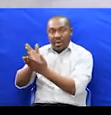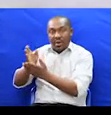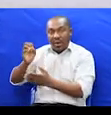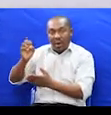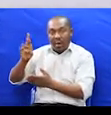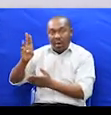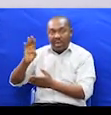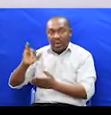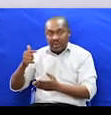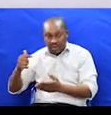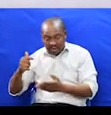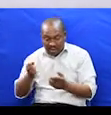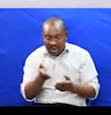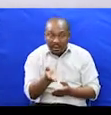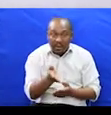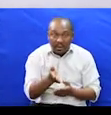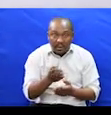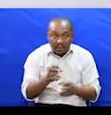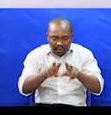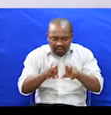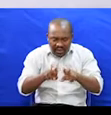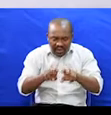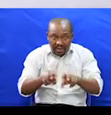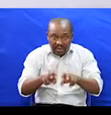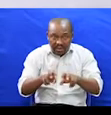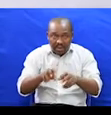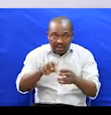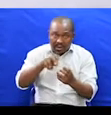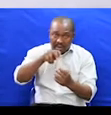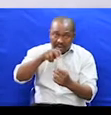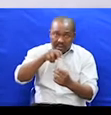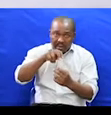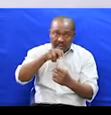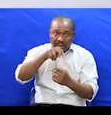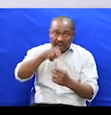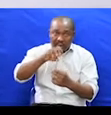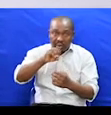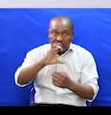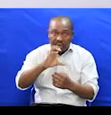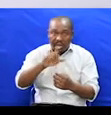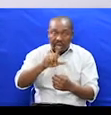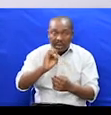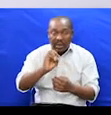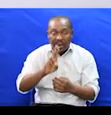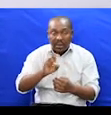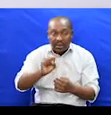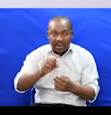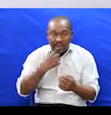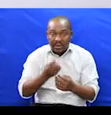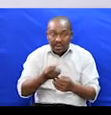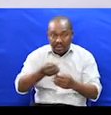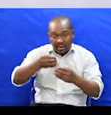And Chadwick, they came to investigate about the nucleus. They saw that the nucleus contain